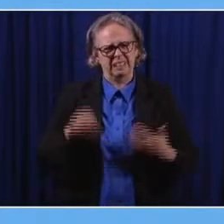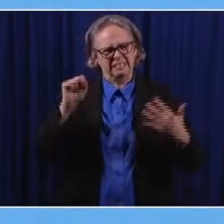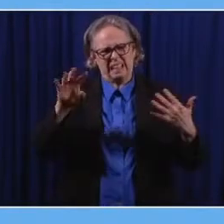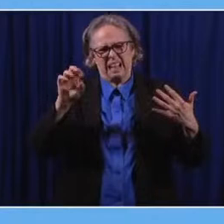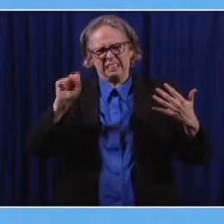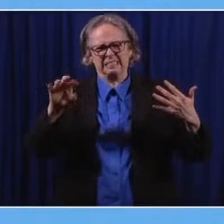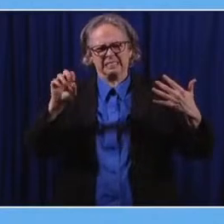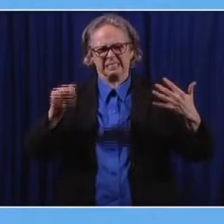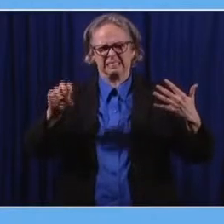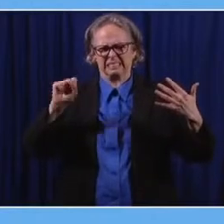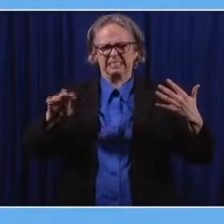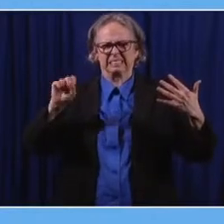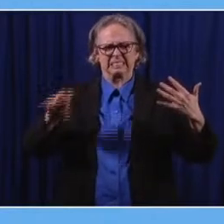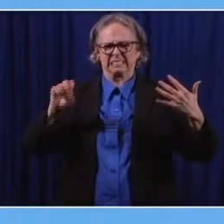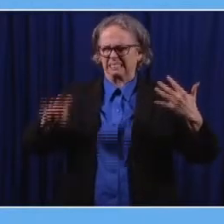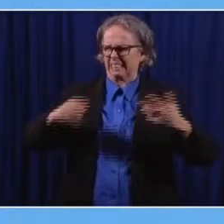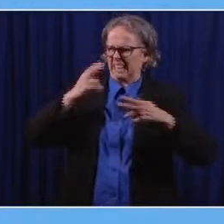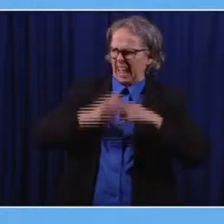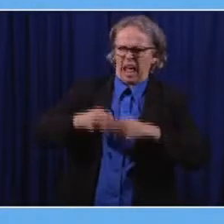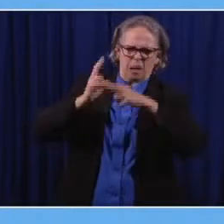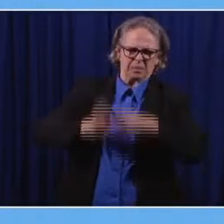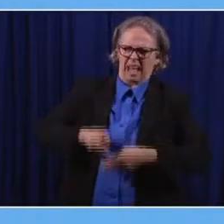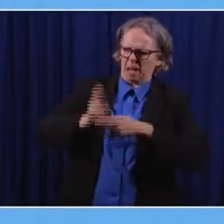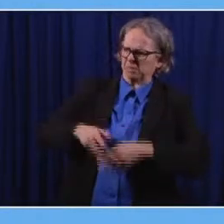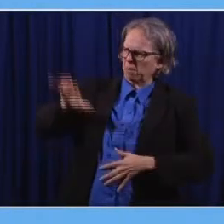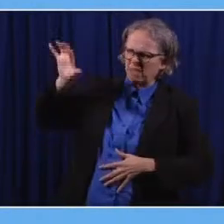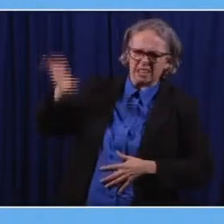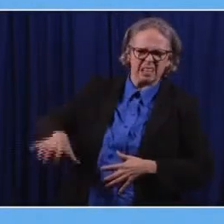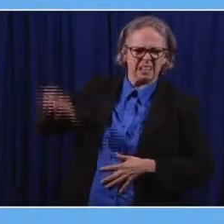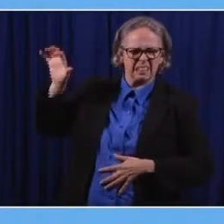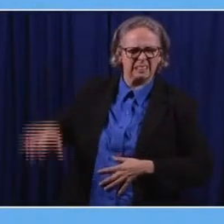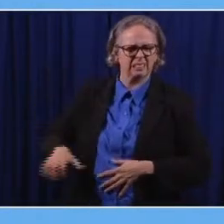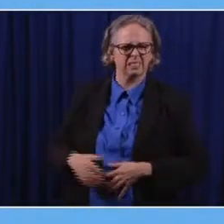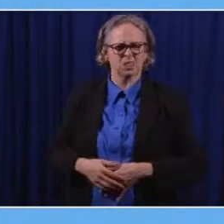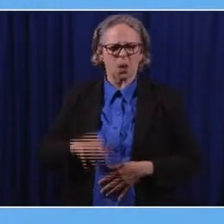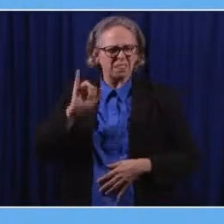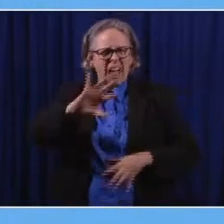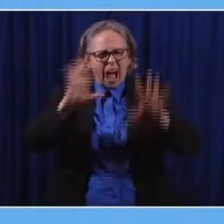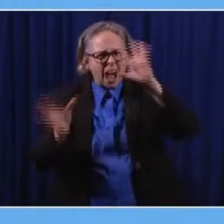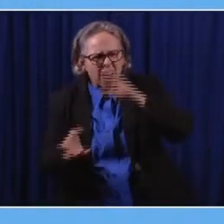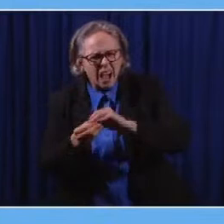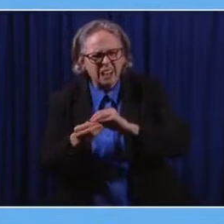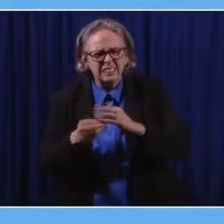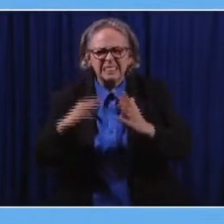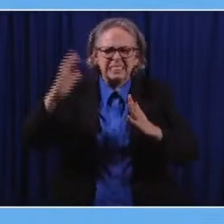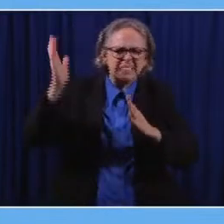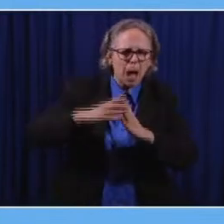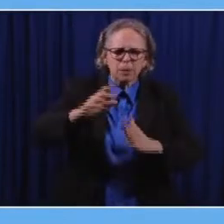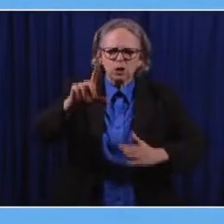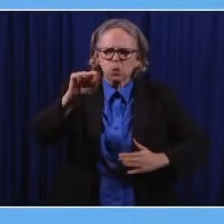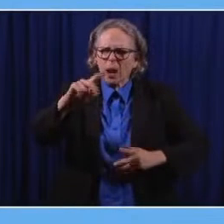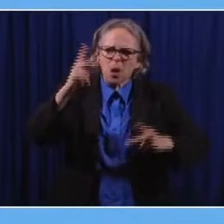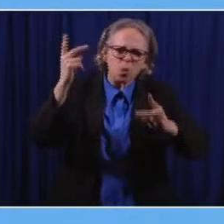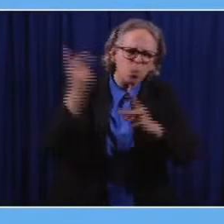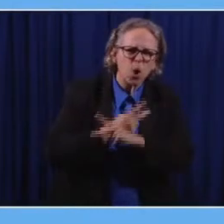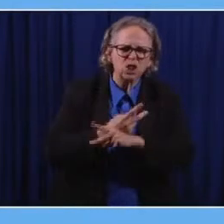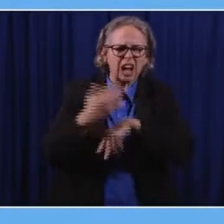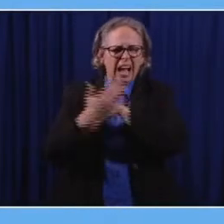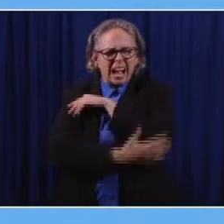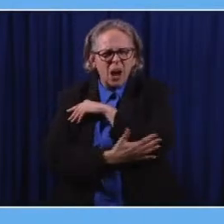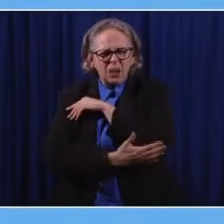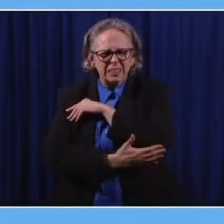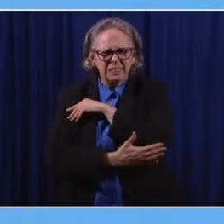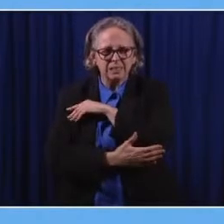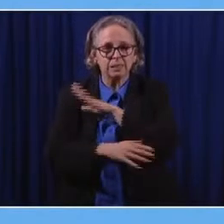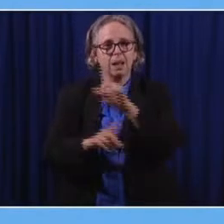Dark, Clark, and Greene, Pickaway, Meigs, and Wood. So those are the top counties based